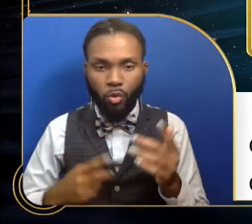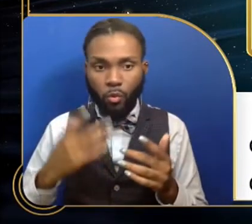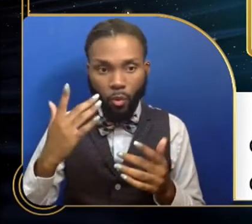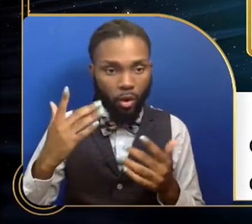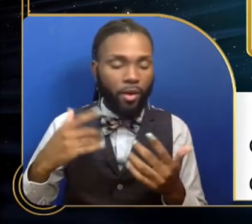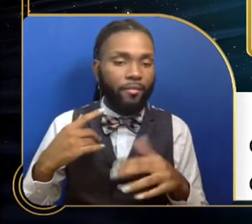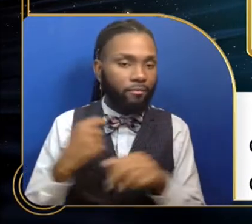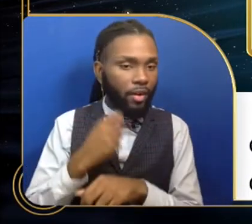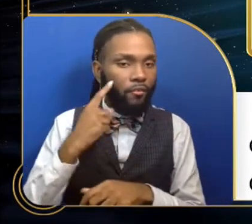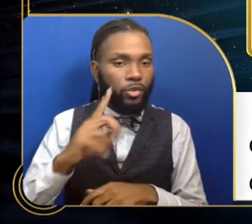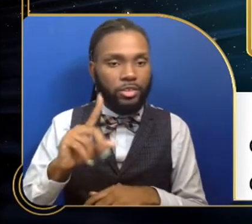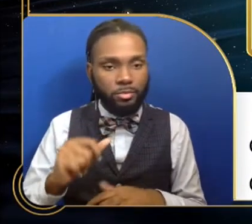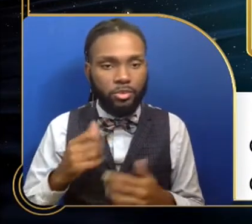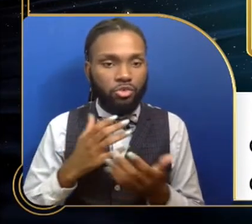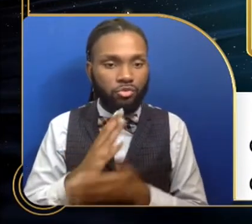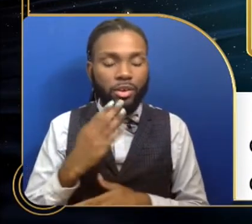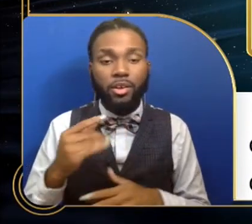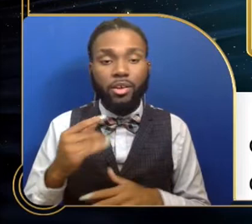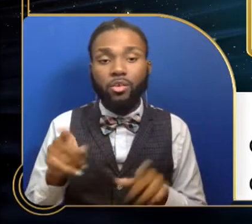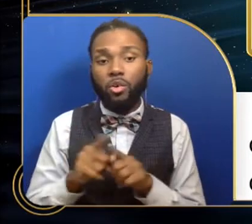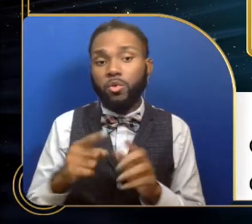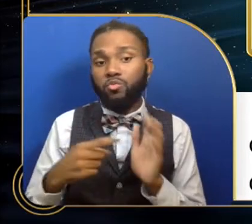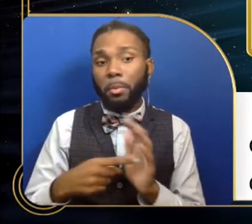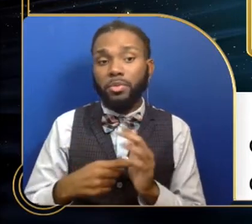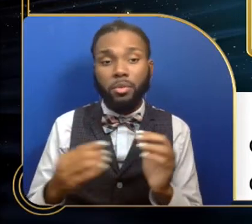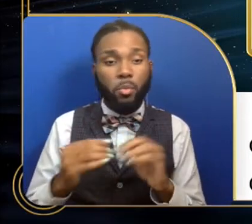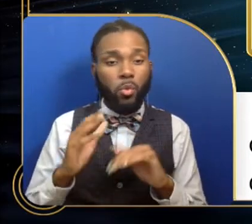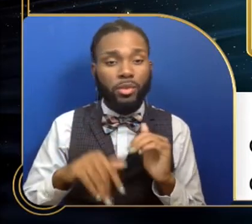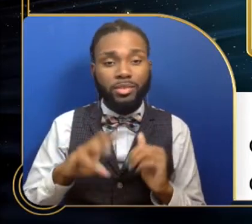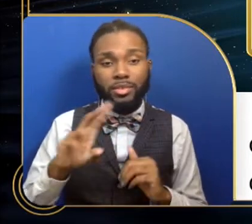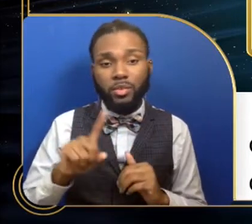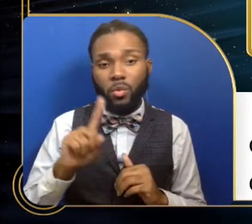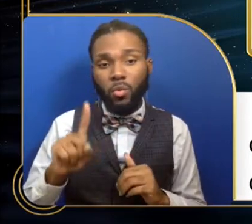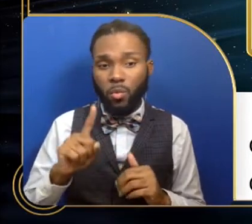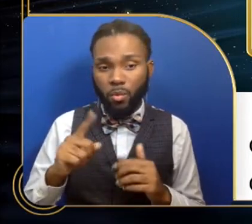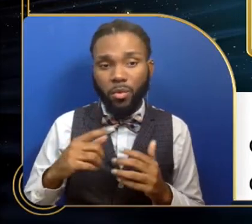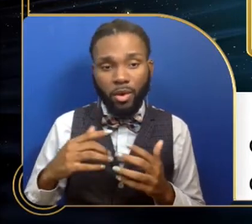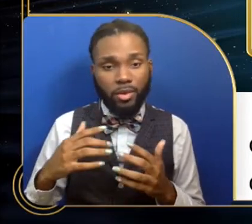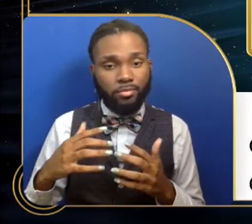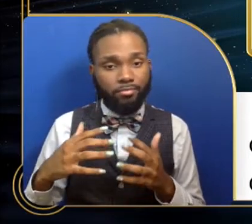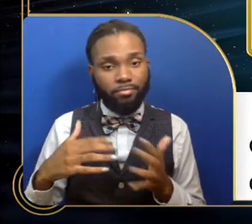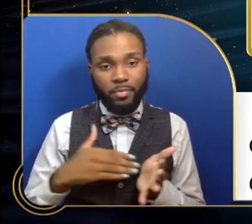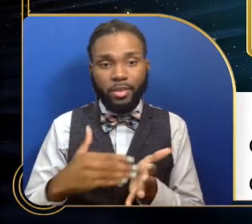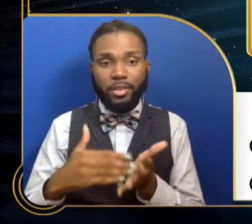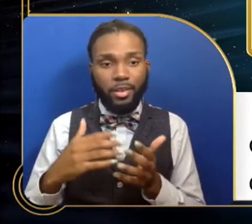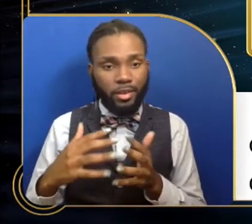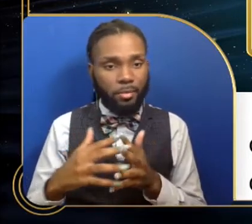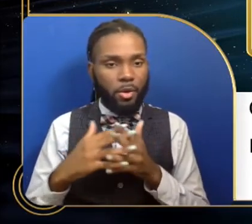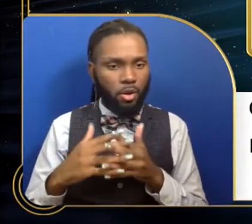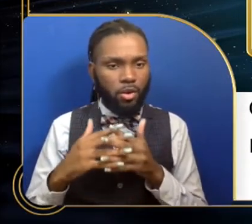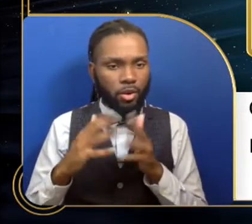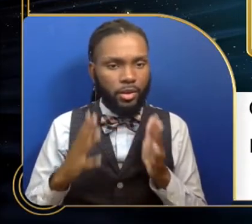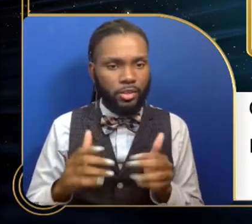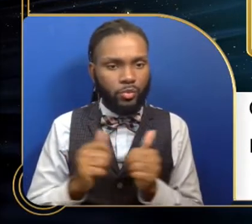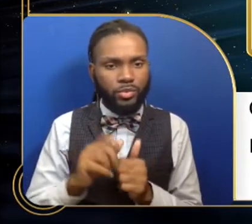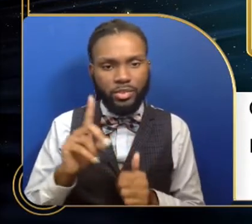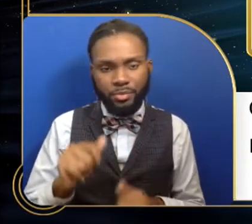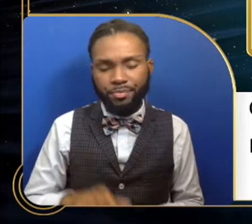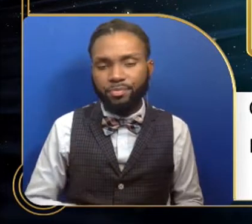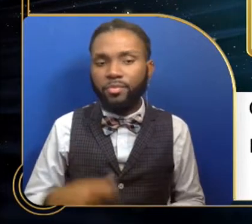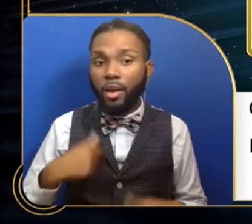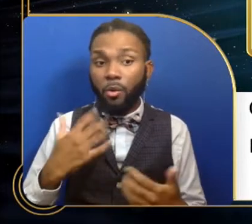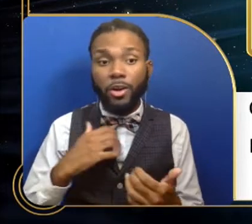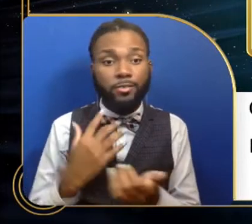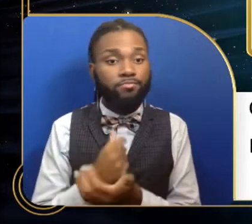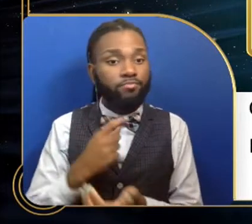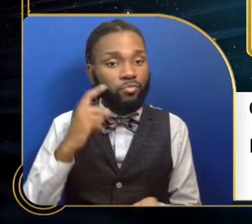represent the more than 61 million Americans with disabilities. I want to take a moment to congratulate all of those at the